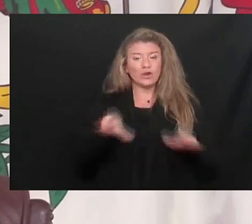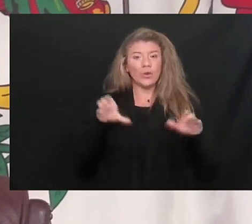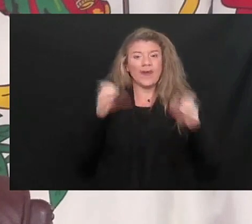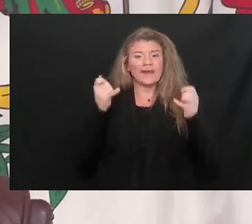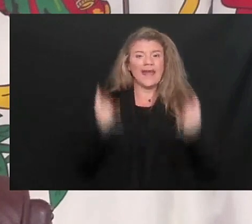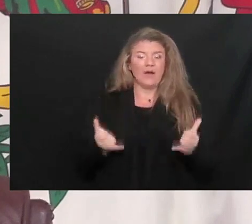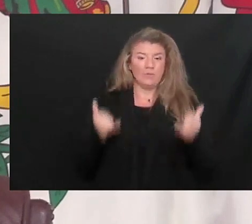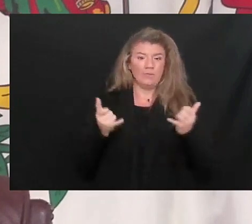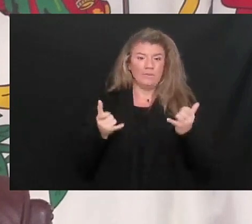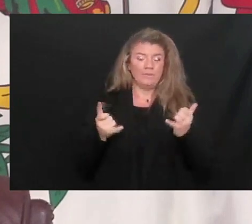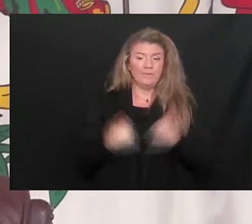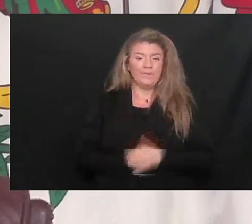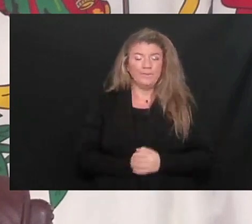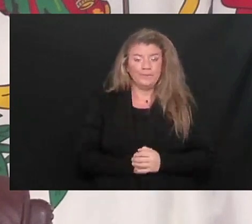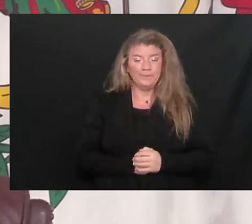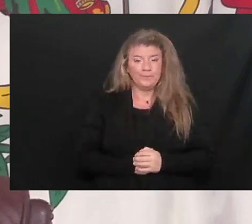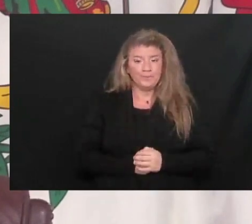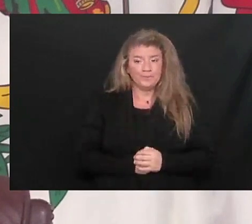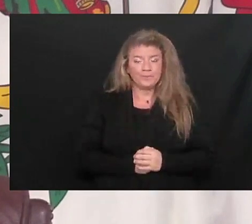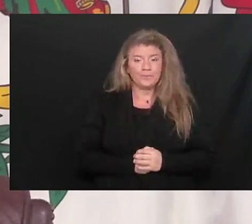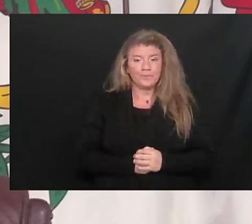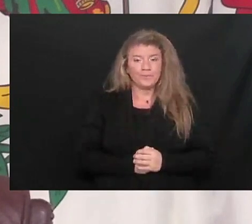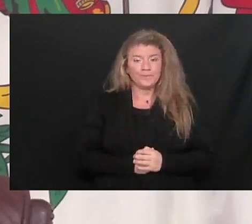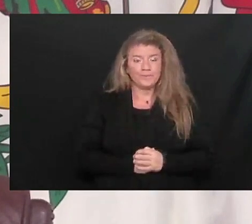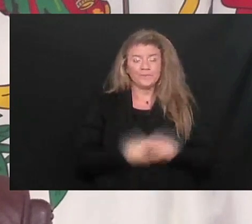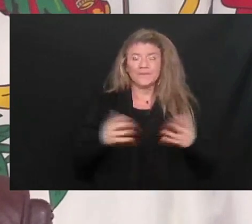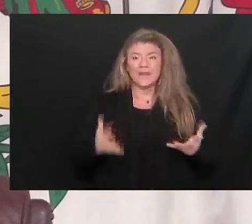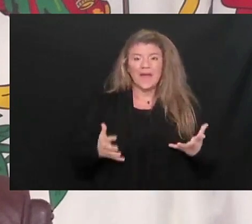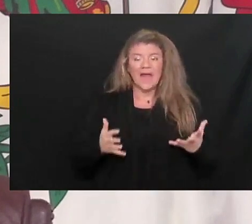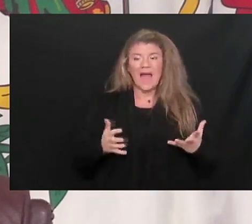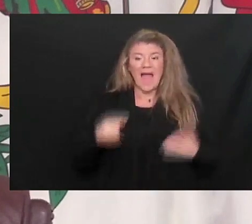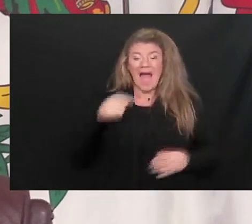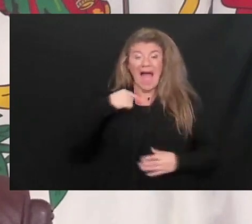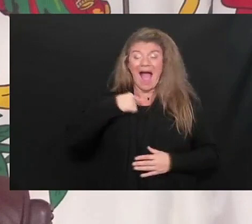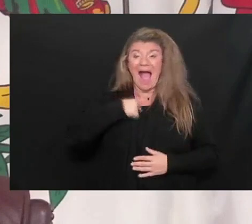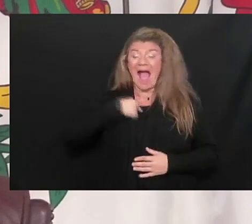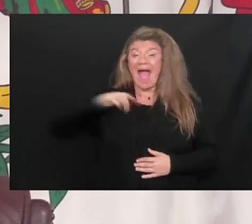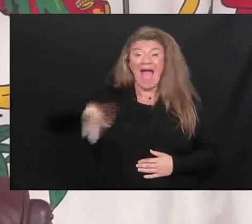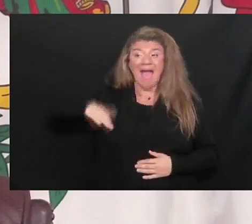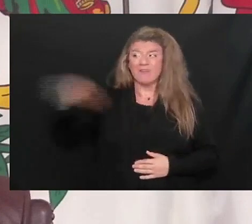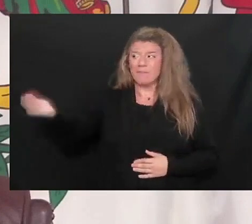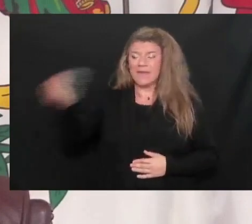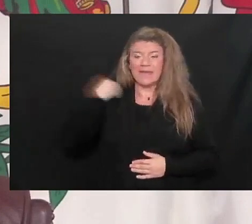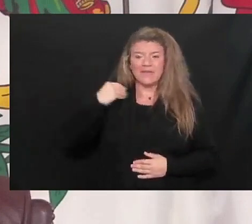now. I can't get the full go-ahead to go.